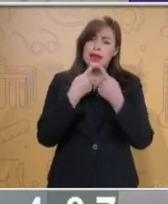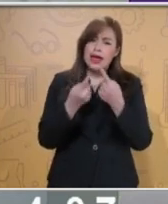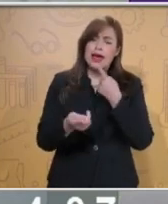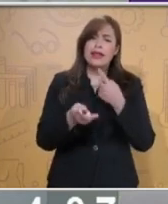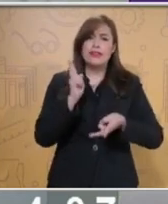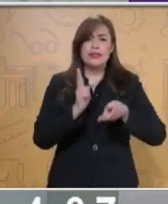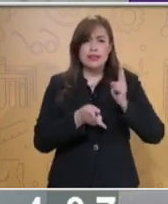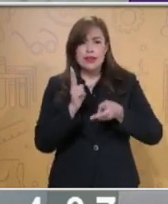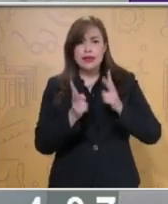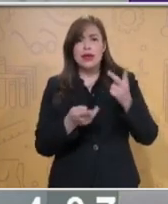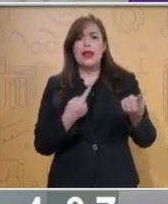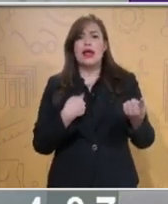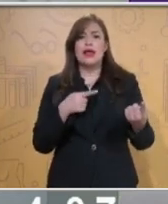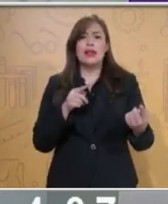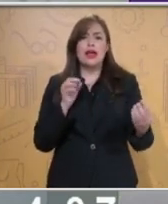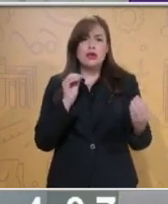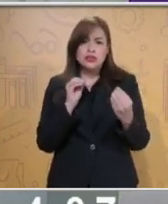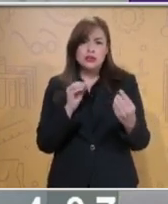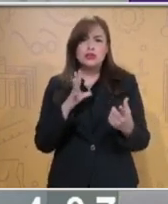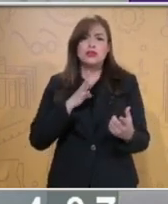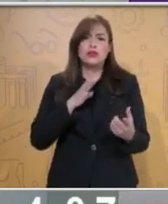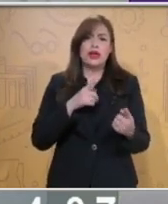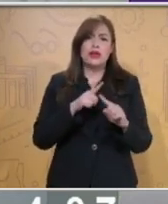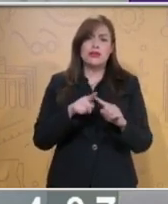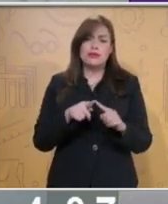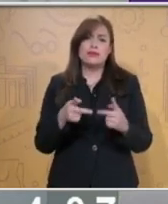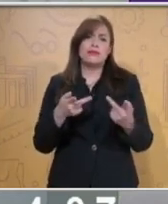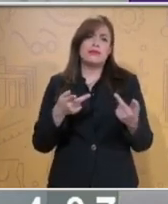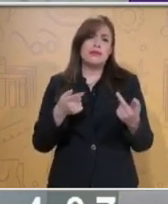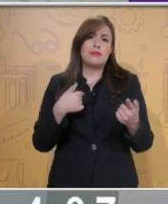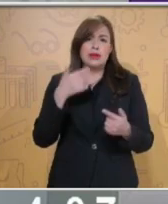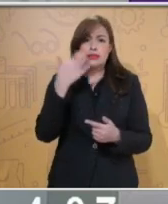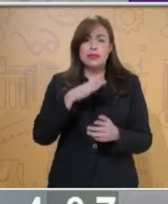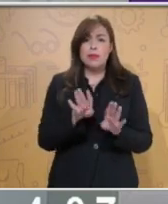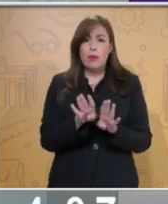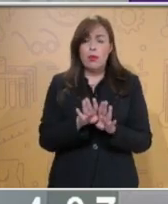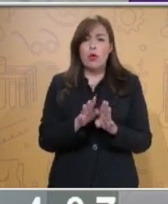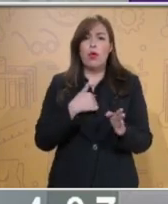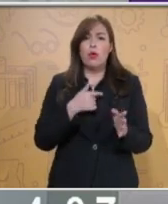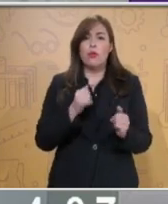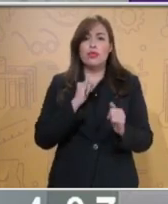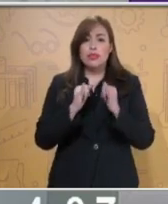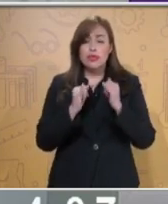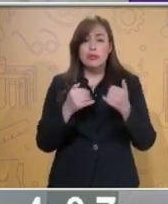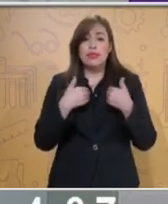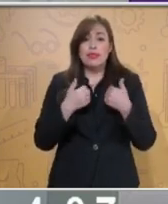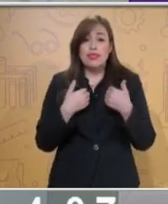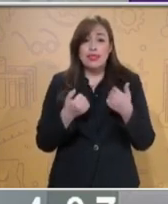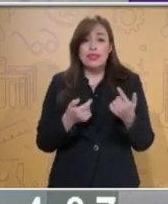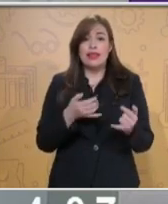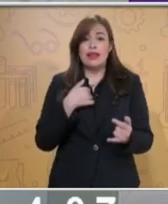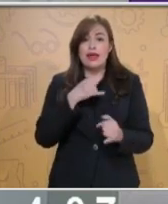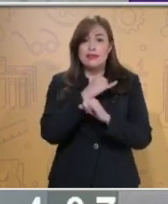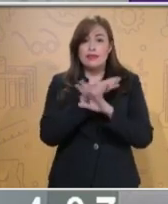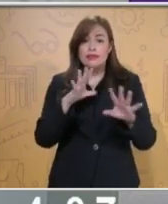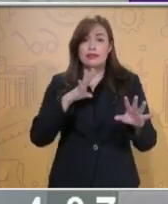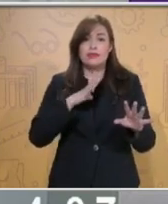your family about the comic strips that you know. And the comic strip you will create it in the next